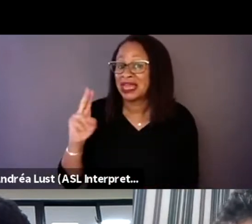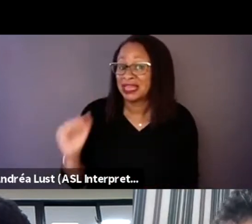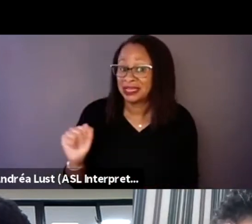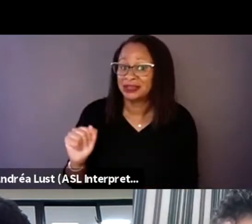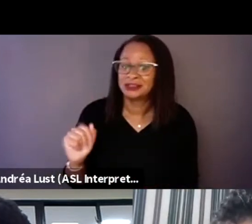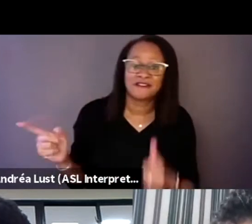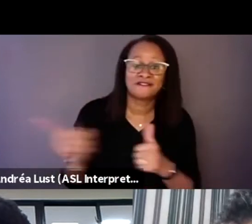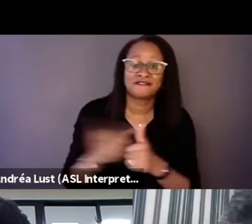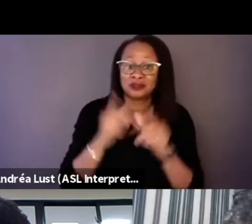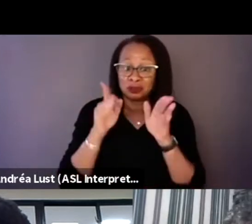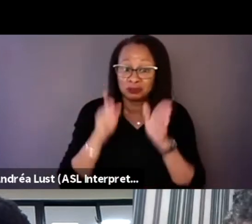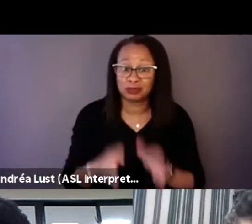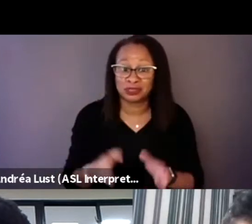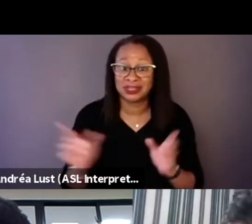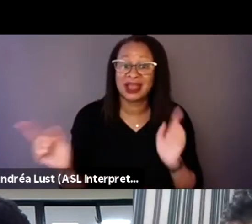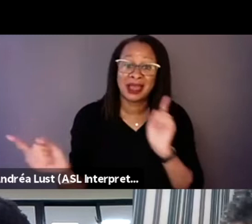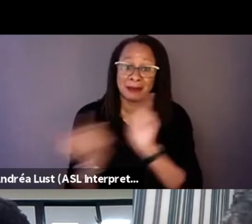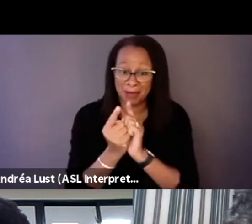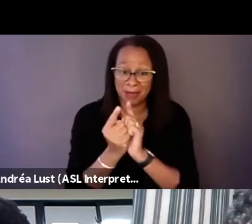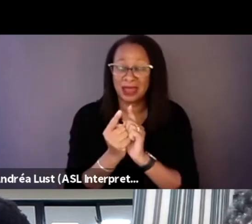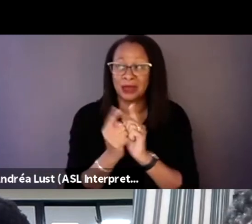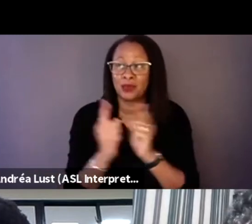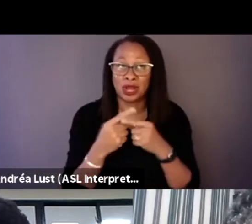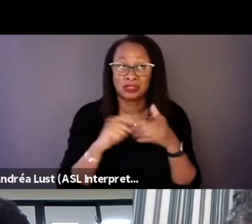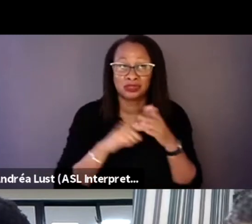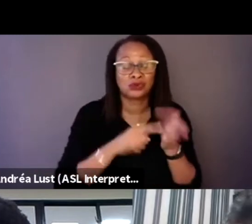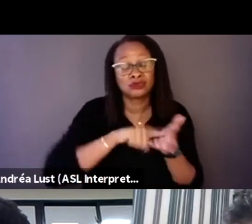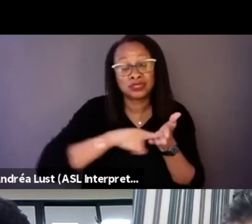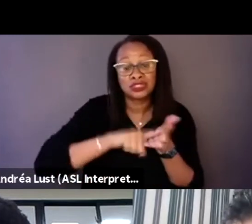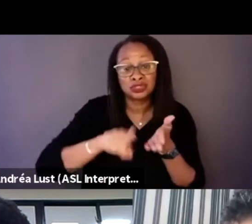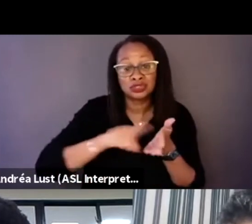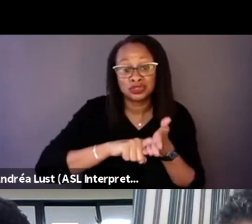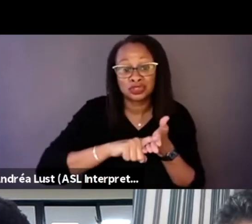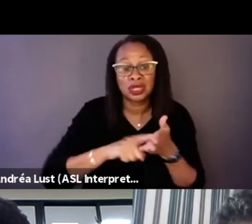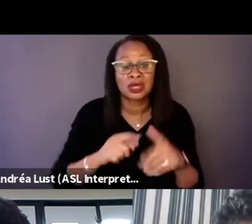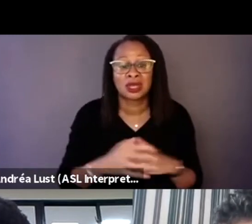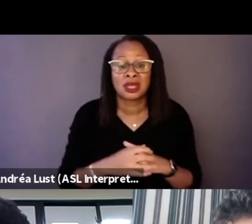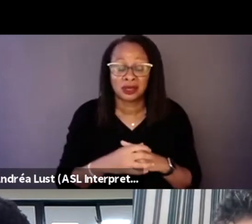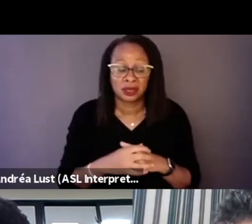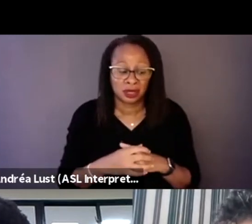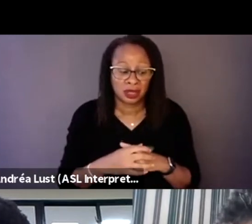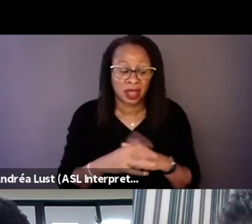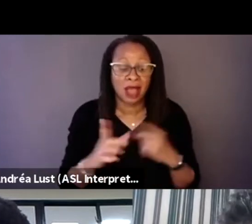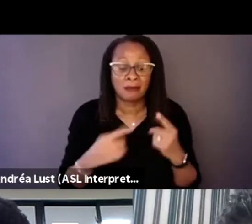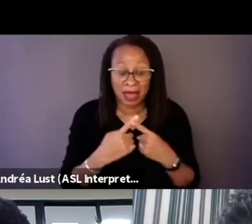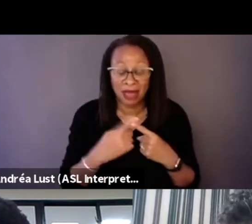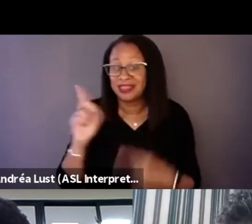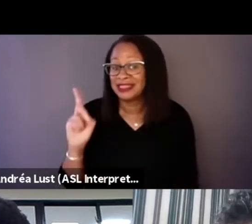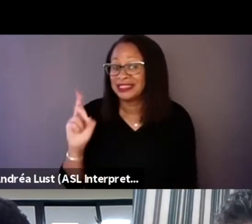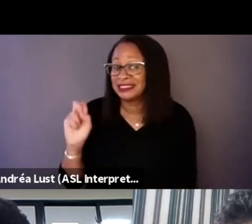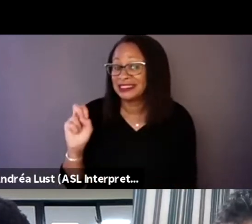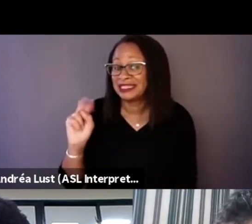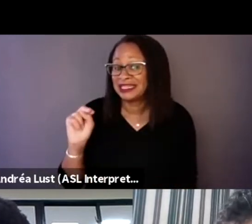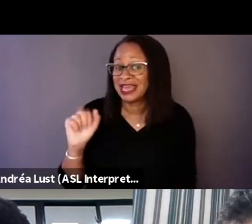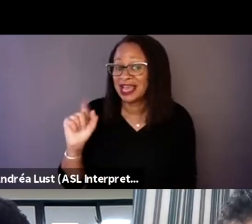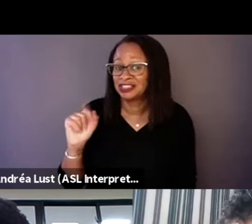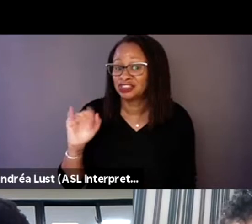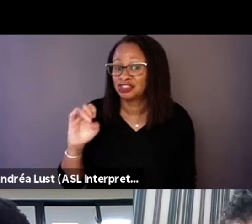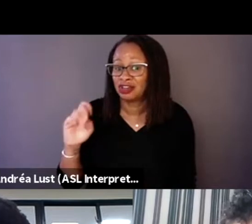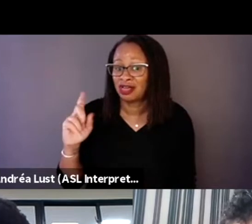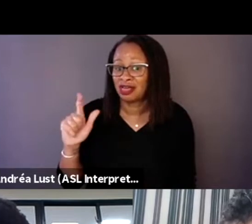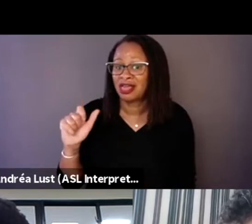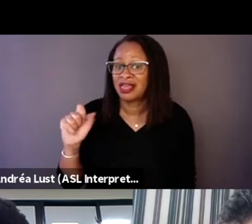doing to do a film about the denationalization process that took place after September